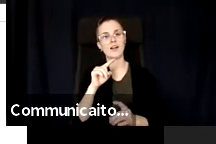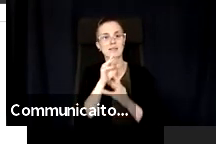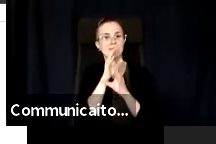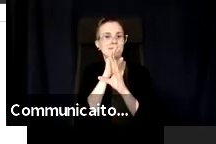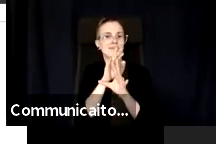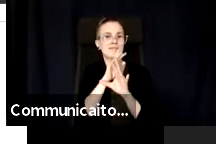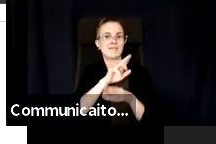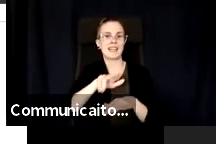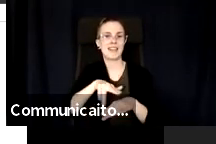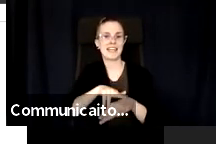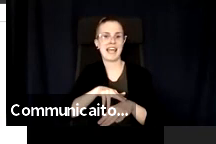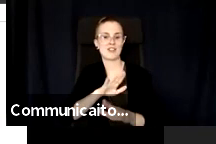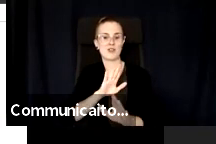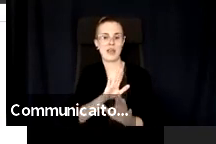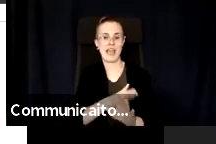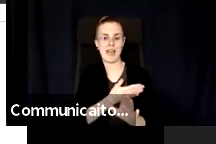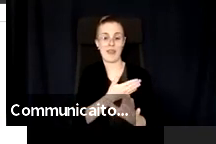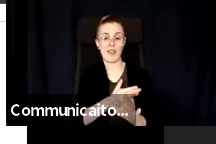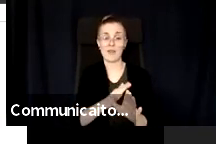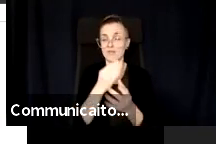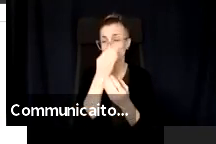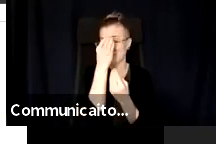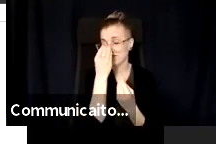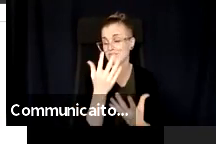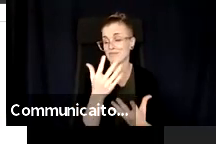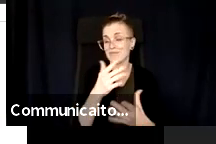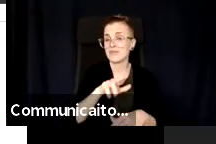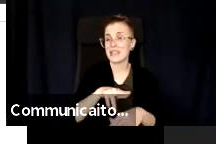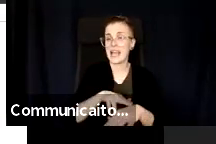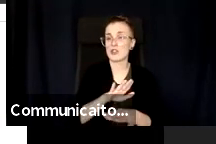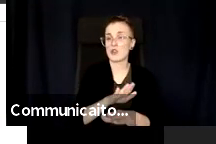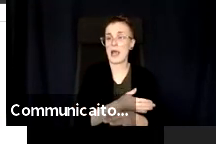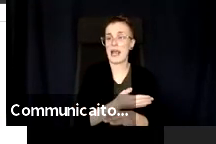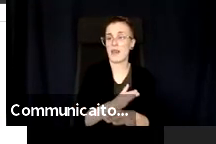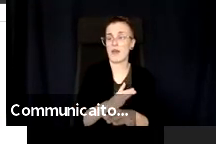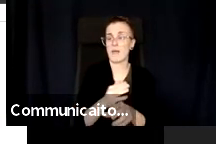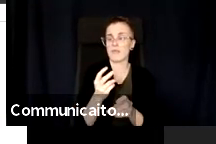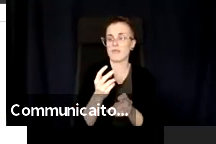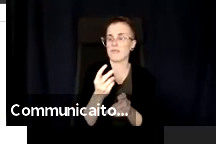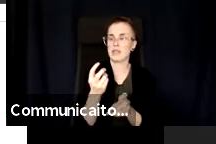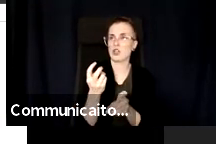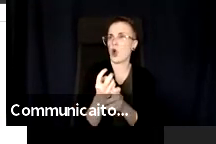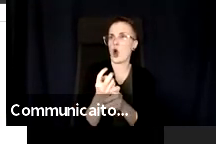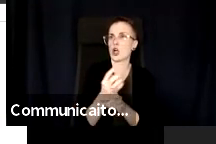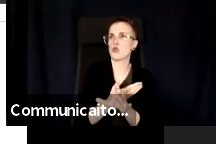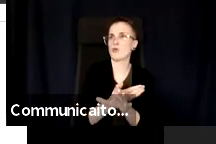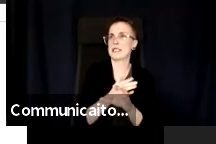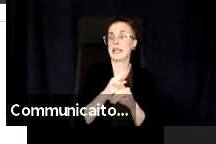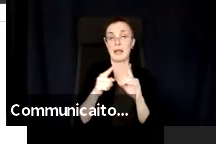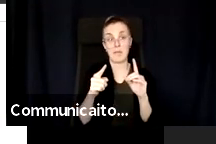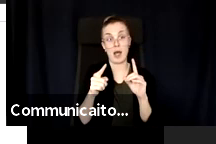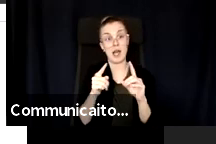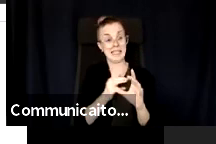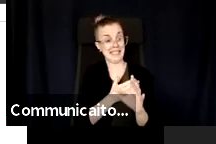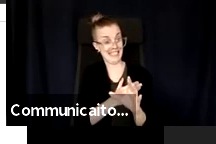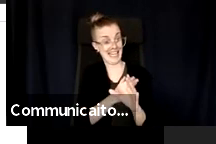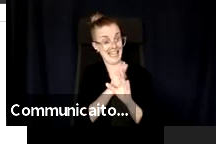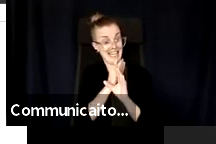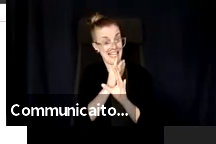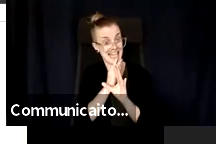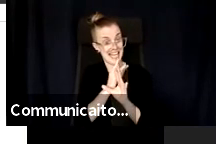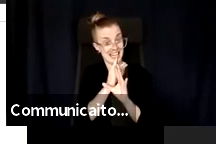national anthem. The national anthem is hard to sing anytime, but singing it into a web microphone through